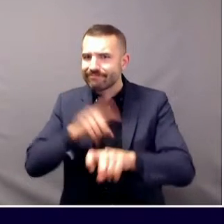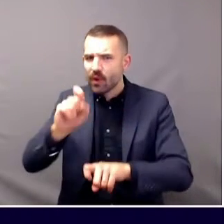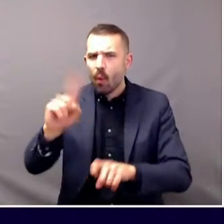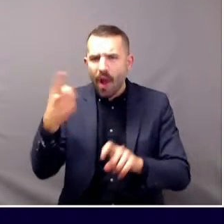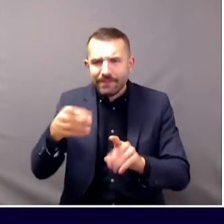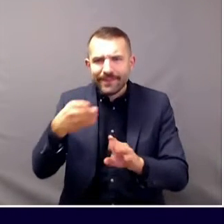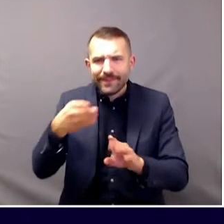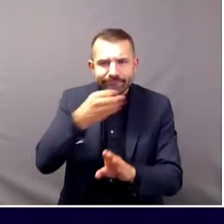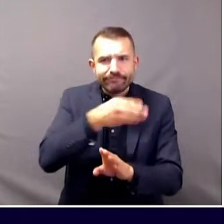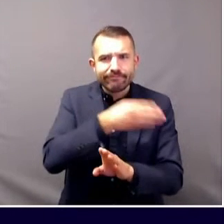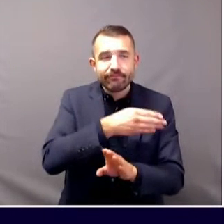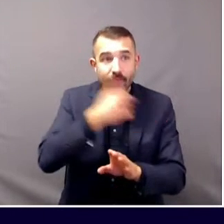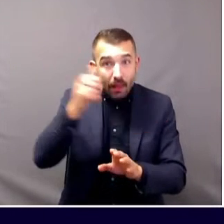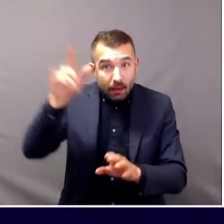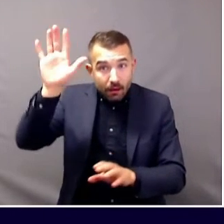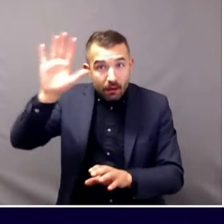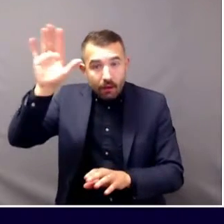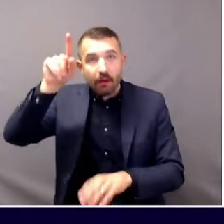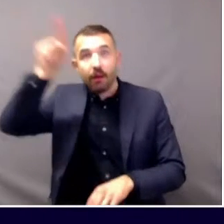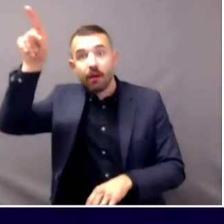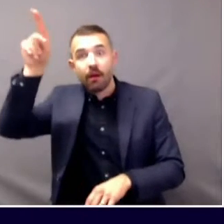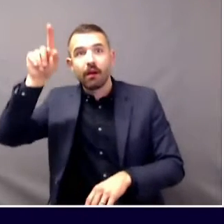utilize.